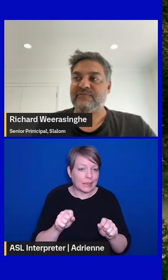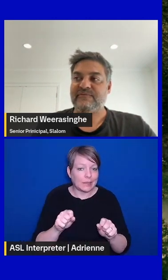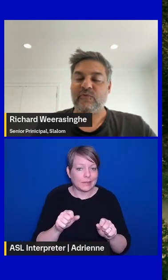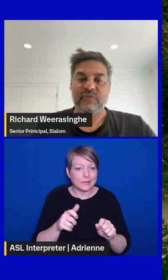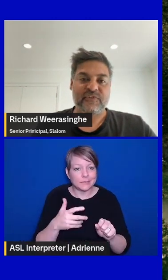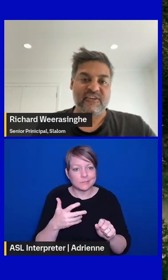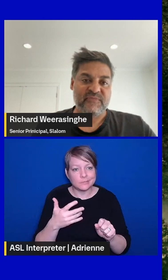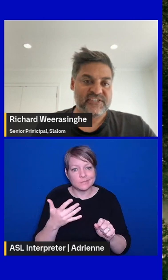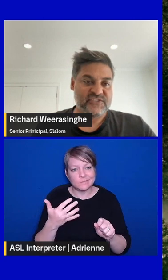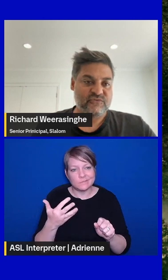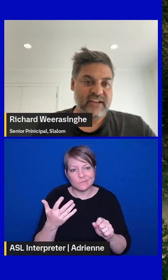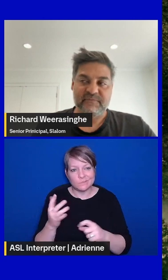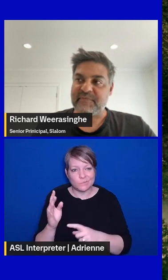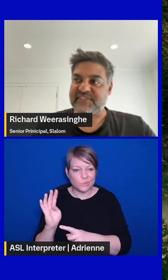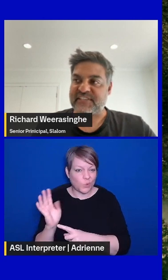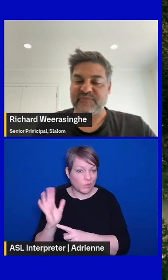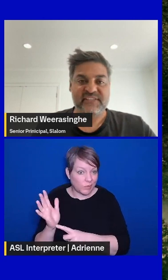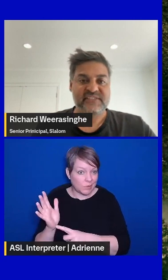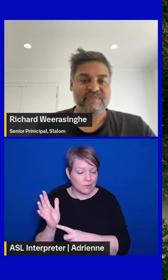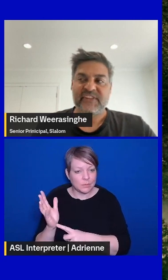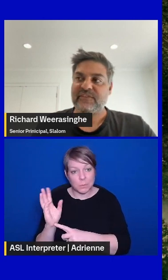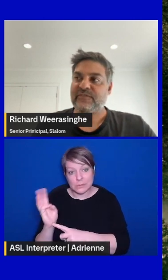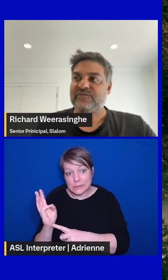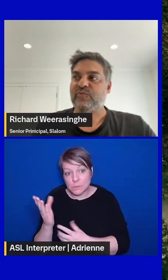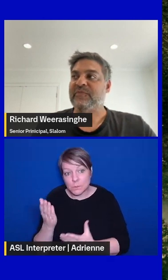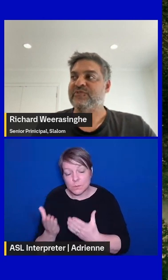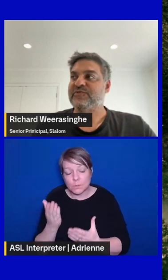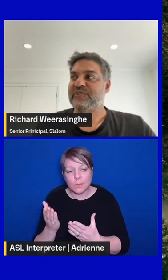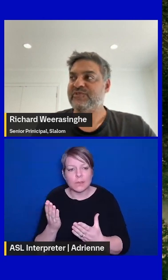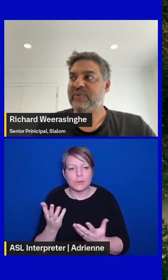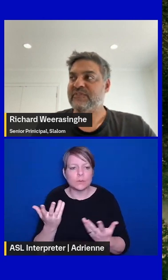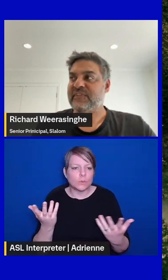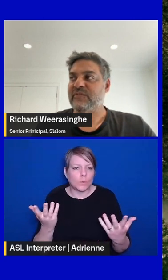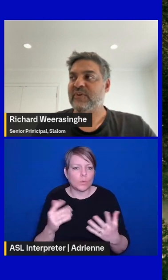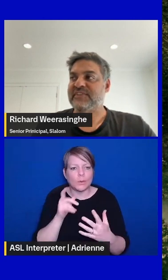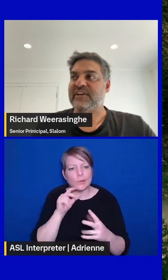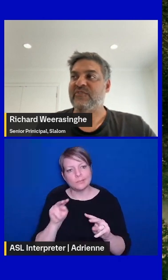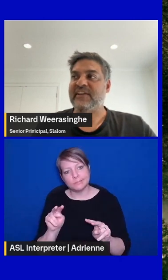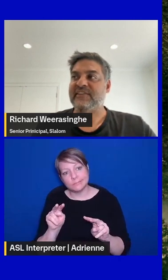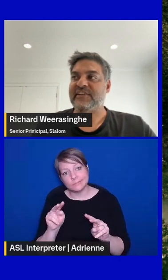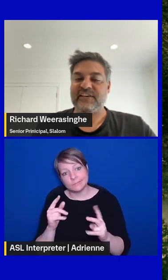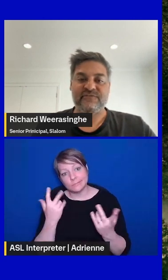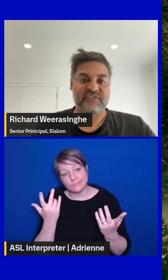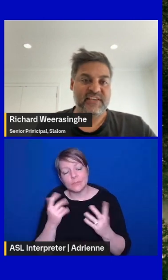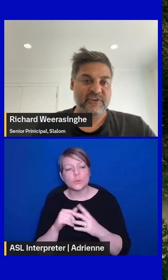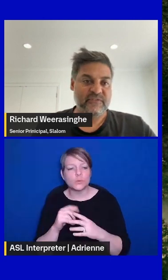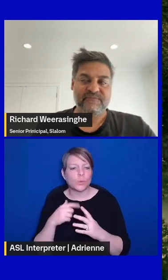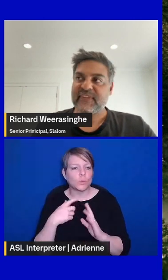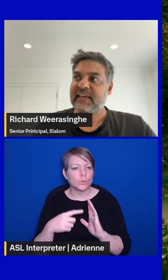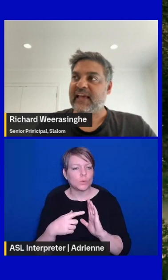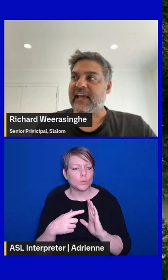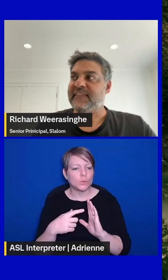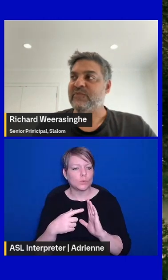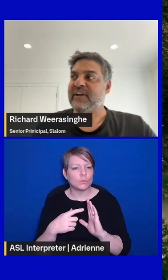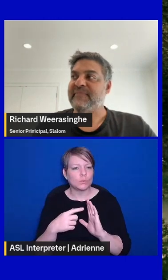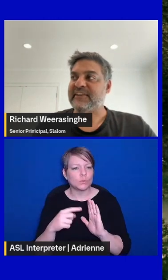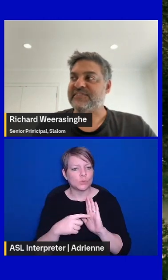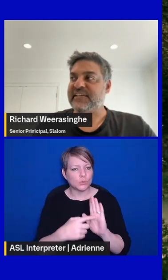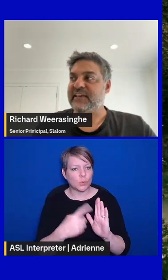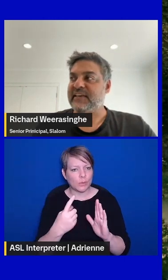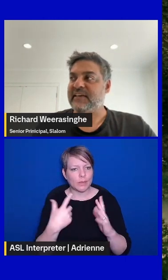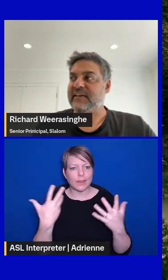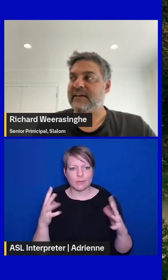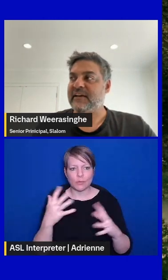of 4 to 5 minutes to run, maybe 6 minutes. So what we'll do is we'll use one of the ones that I created earlier for the demo, and then we'll come